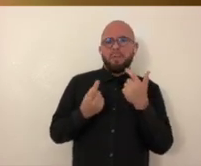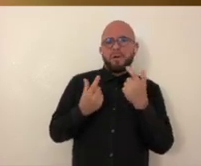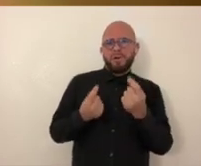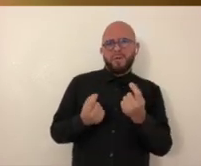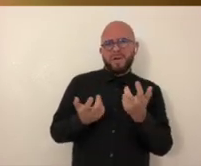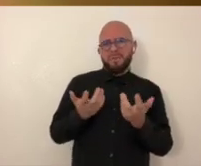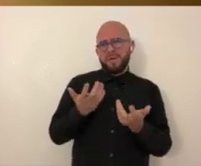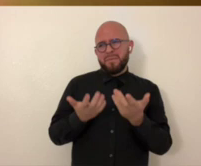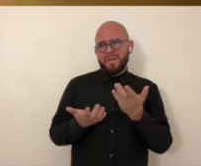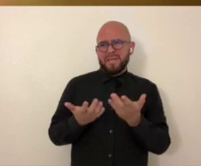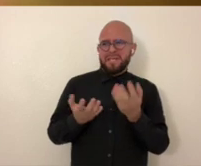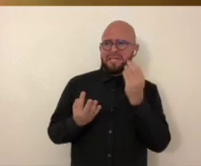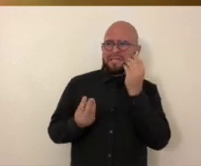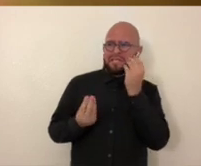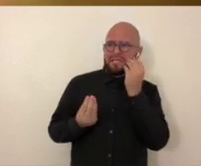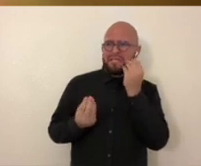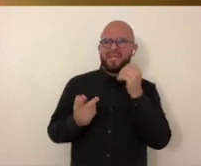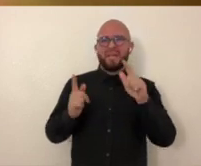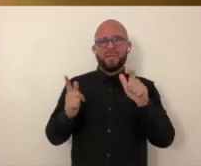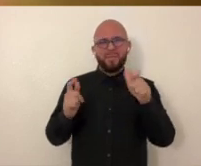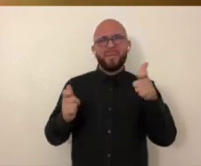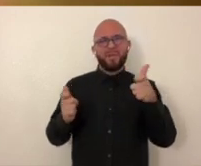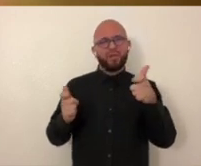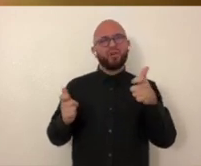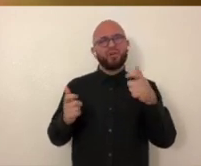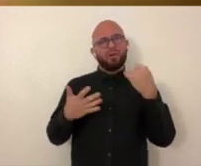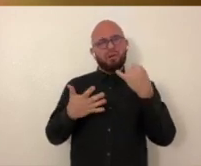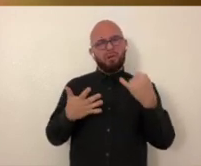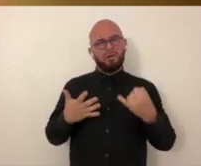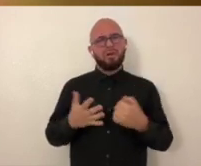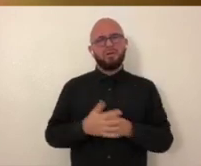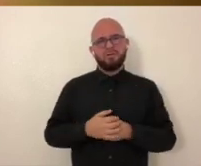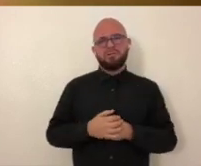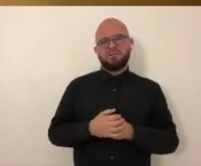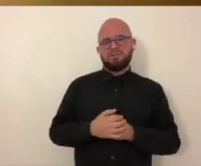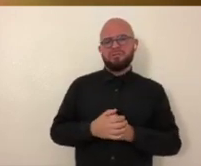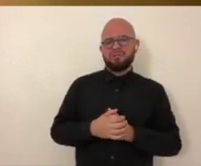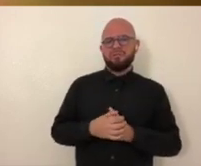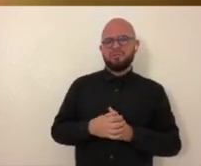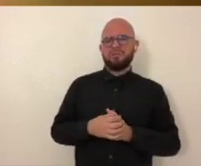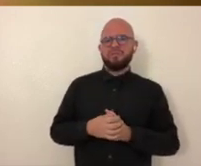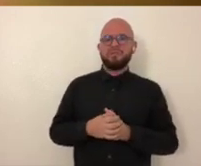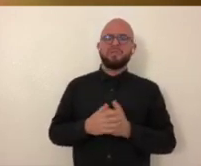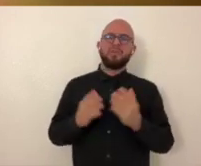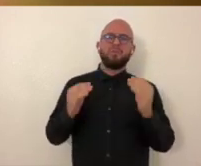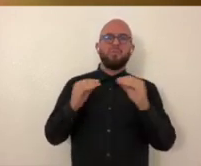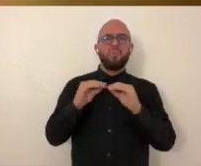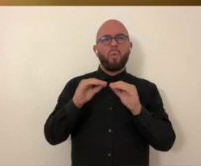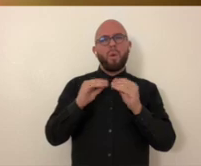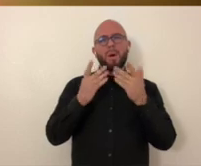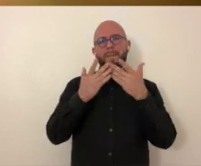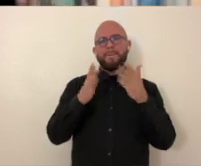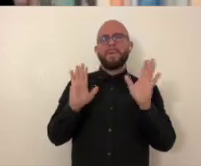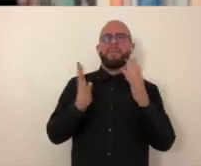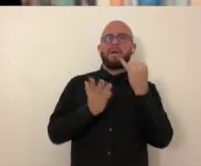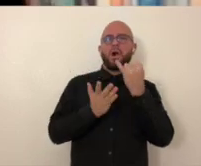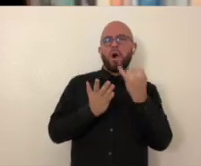been looking at doing maybe some larger pieces